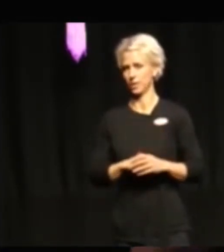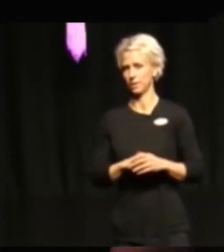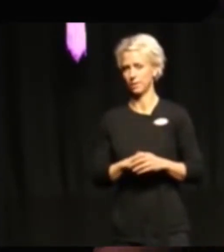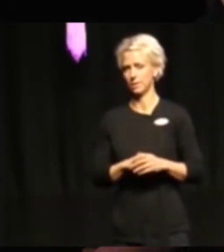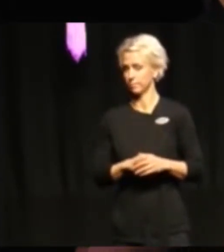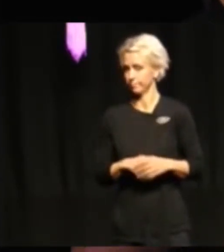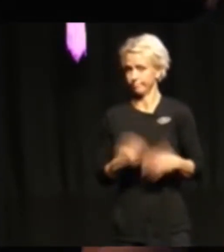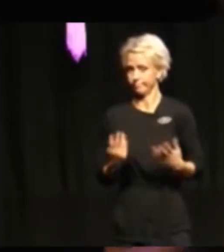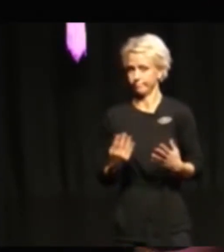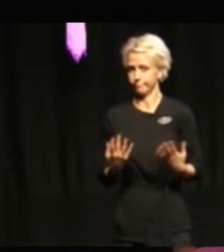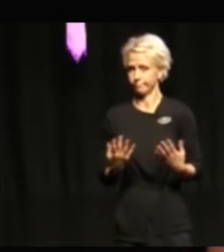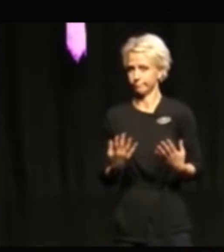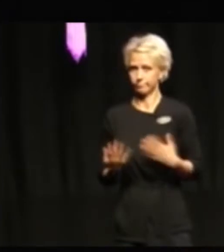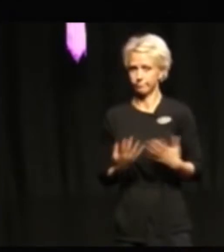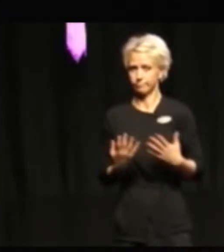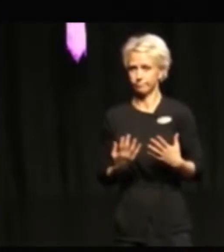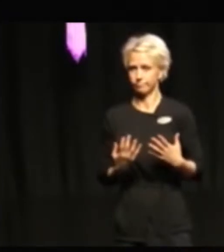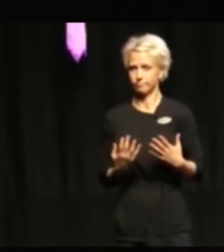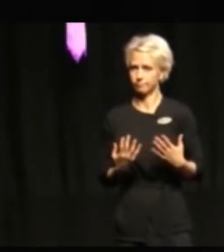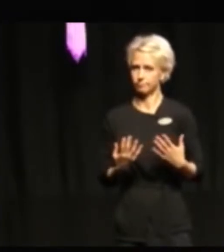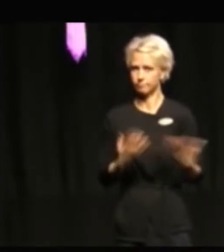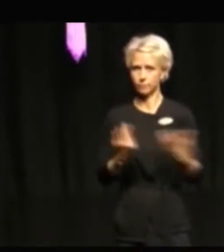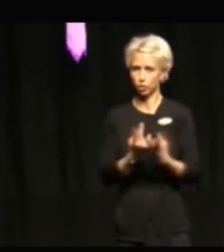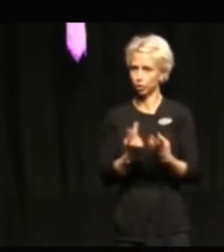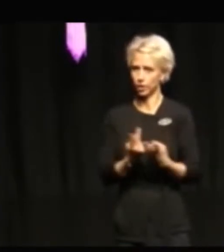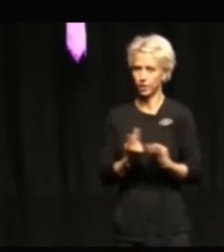they, what she said